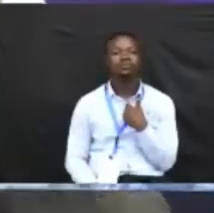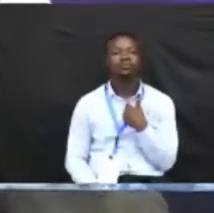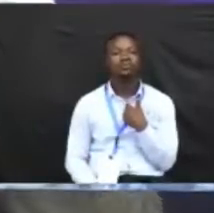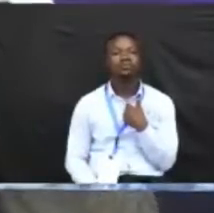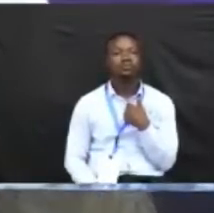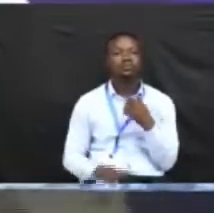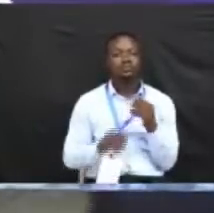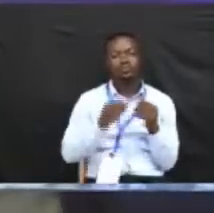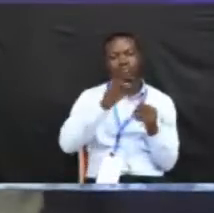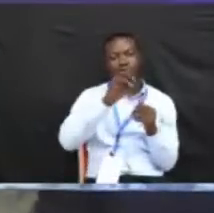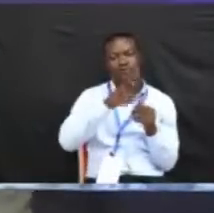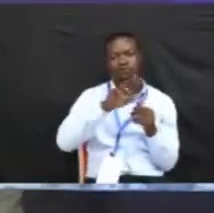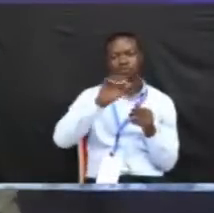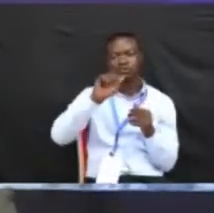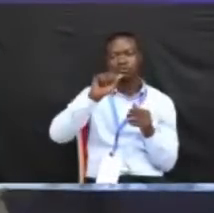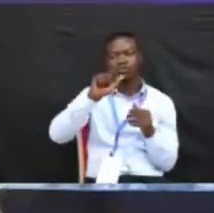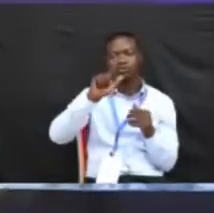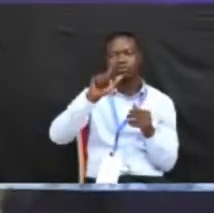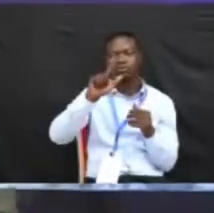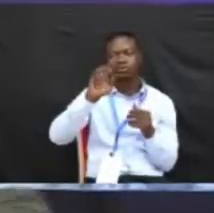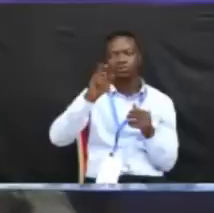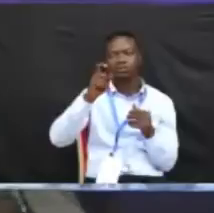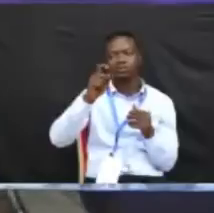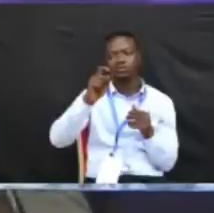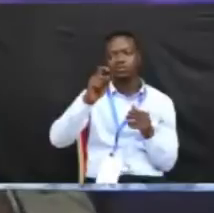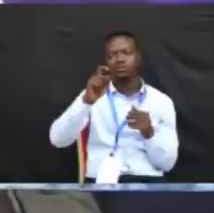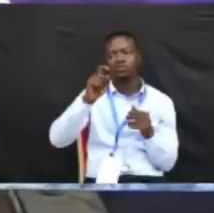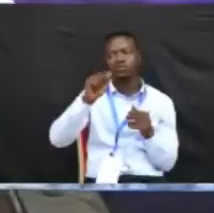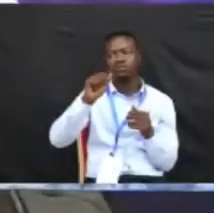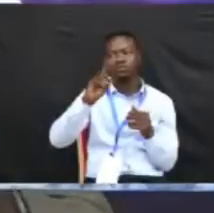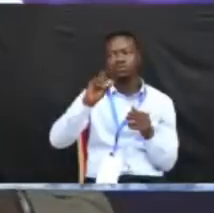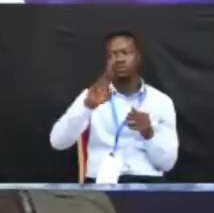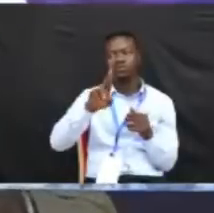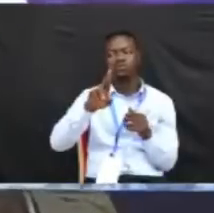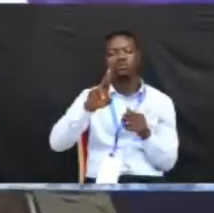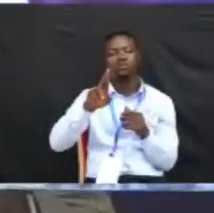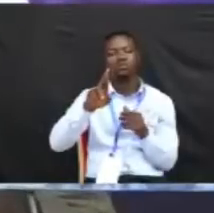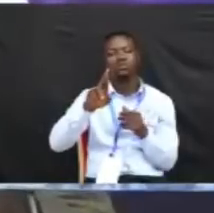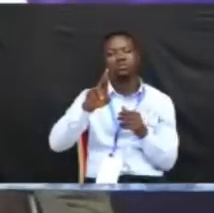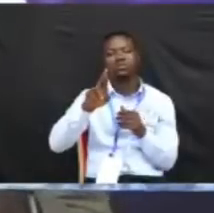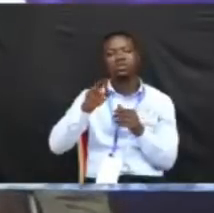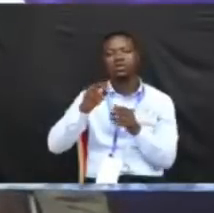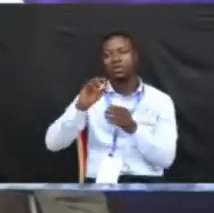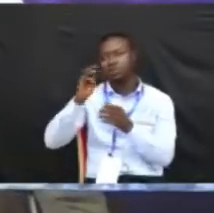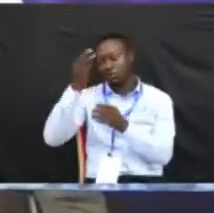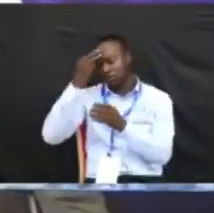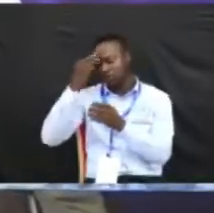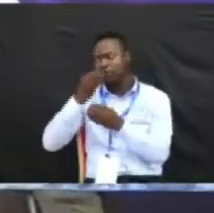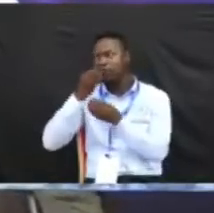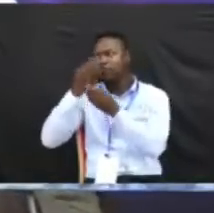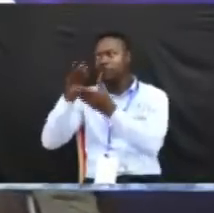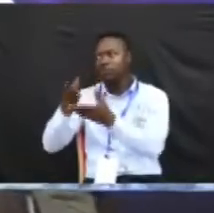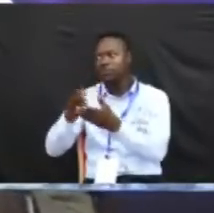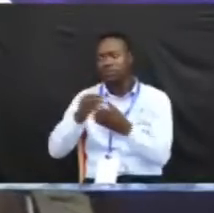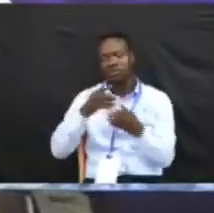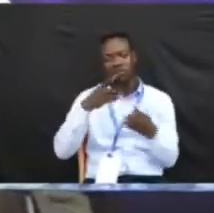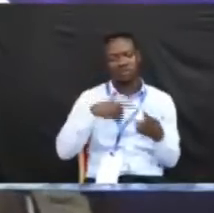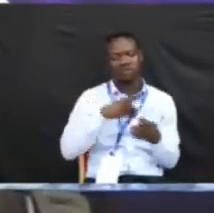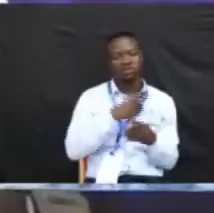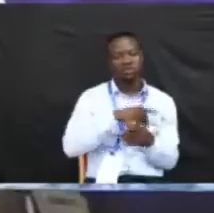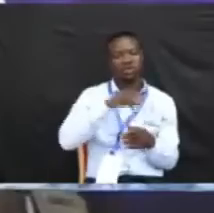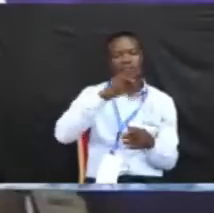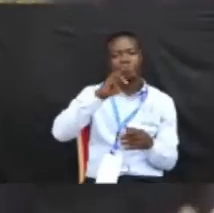We have Mr. Alexander Ao, Chief Director, Ministry of Information. Daknesses Marian